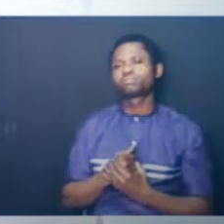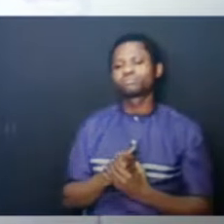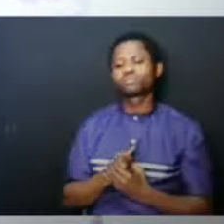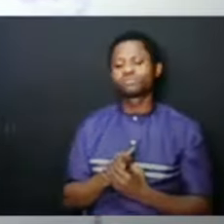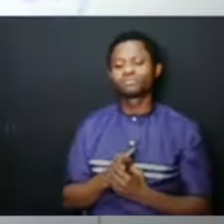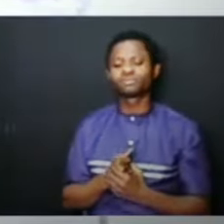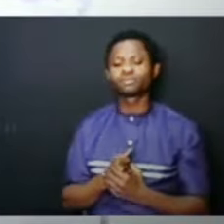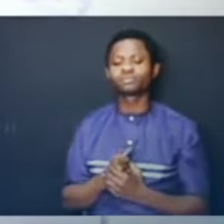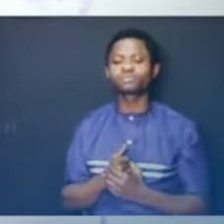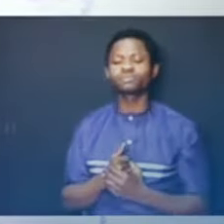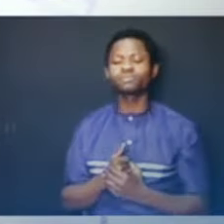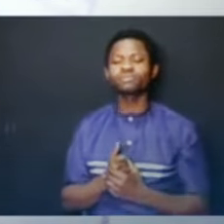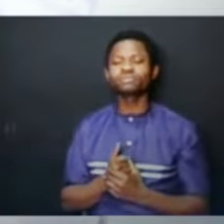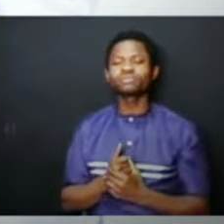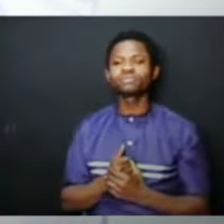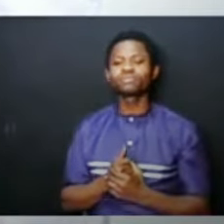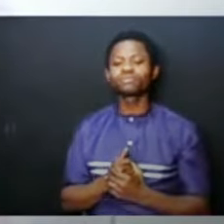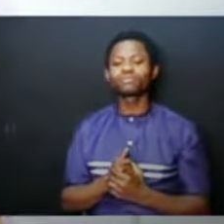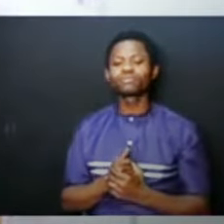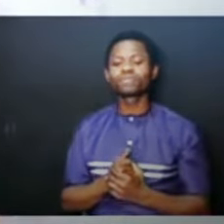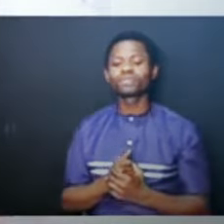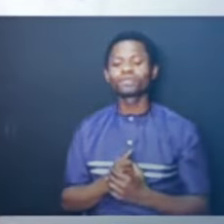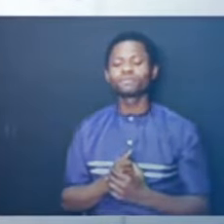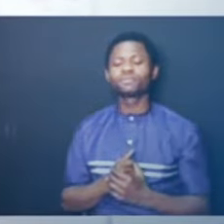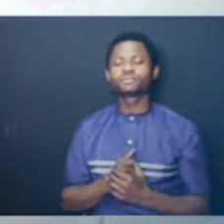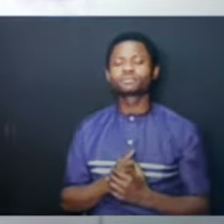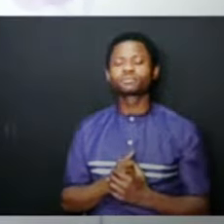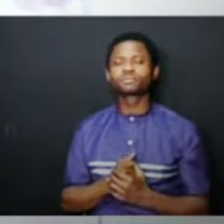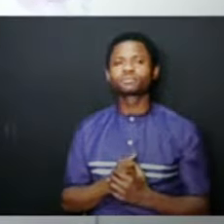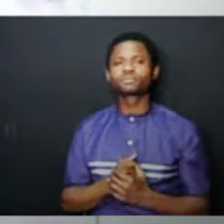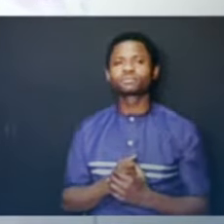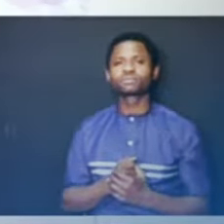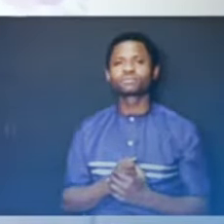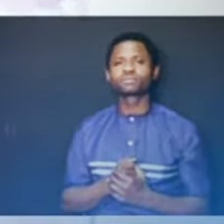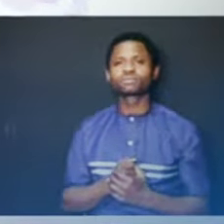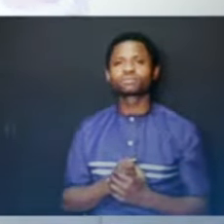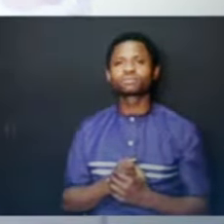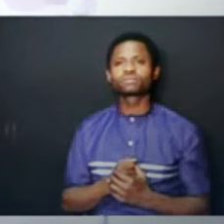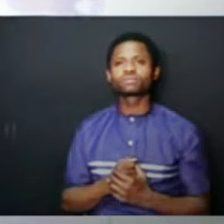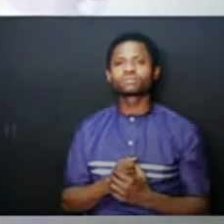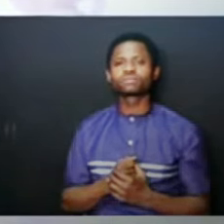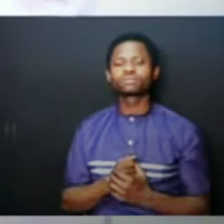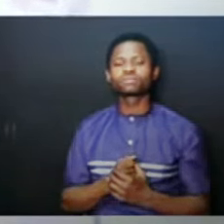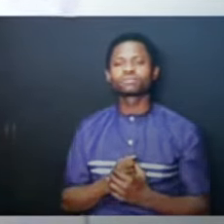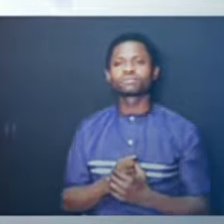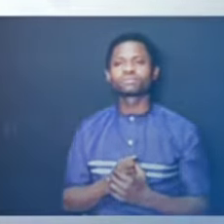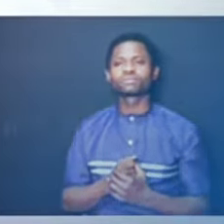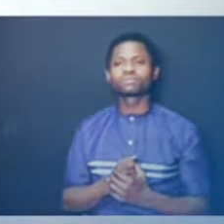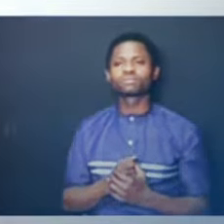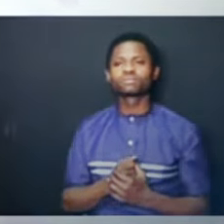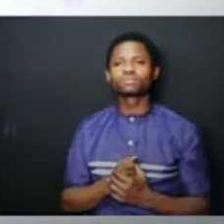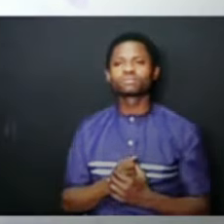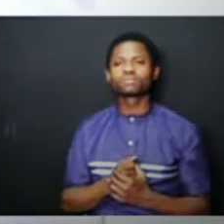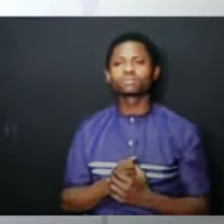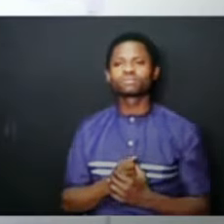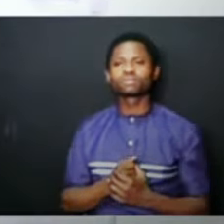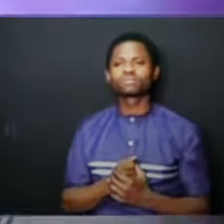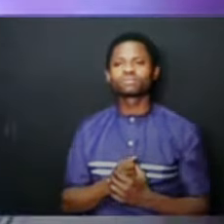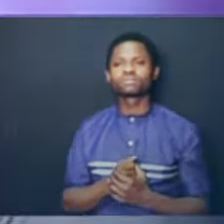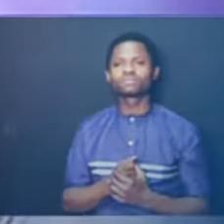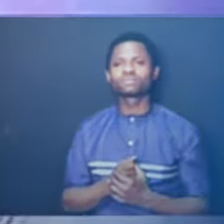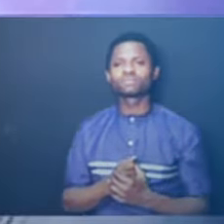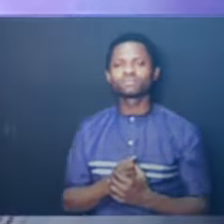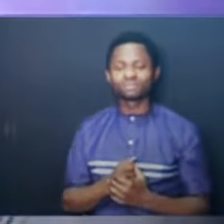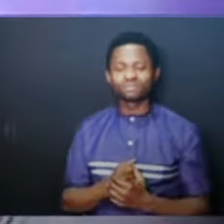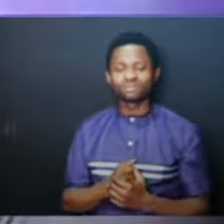wasumao ababe shiame ene na wapwame se manto ubiso ewire. And I like